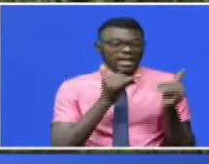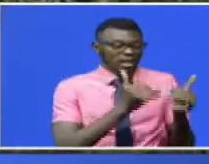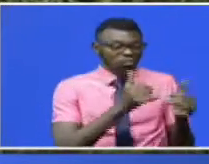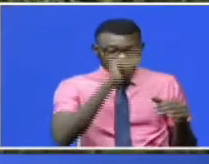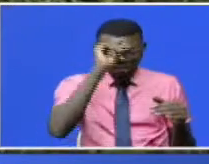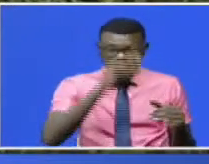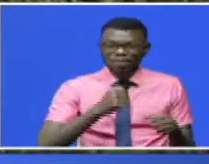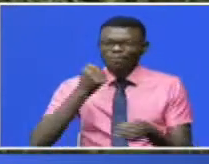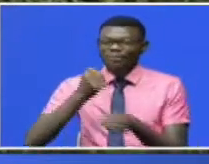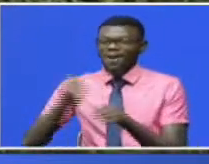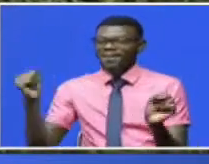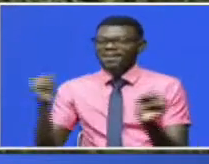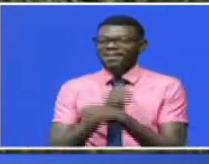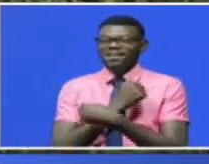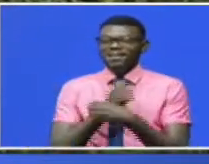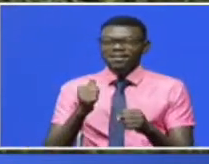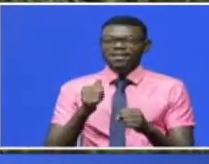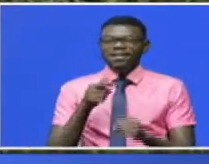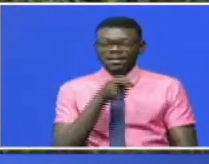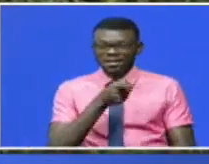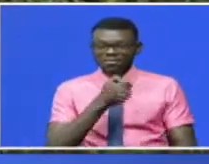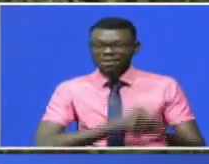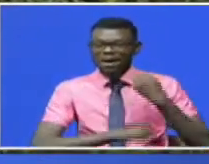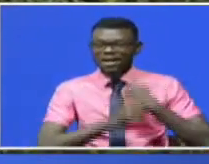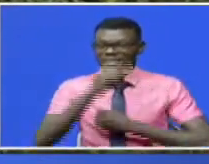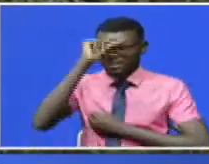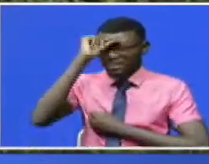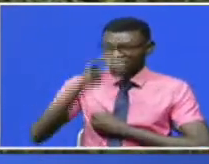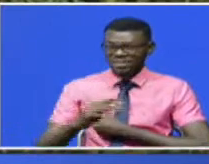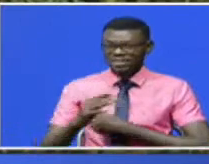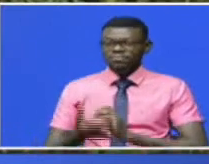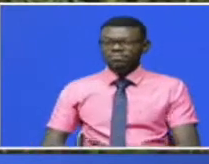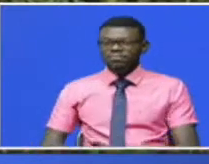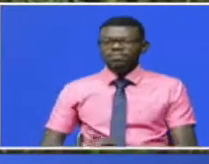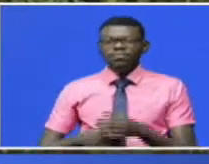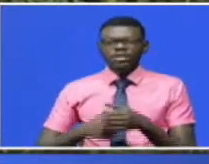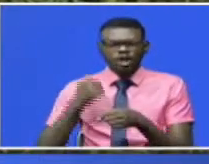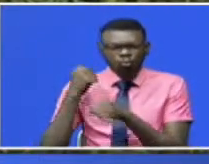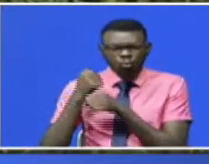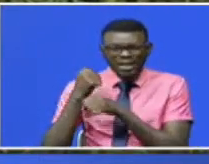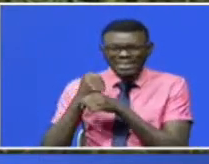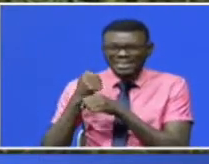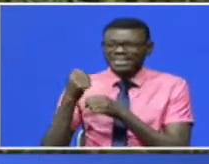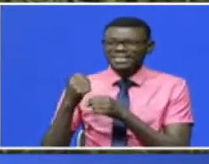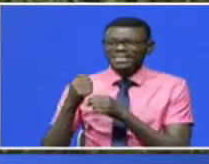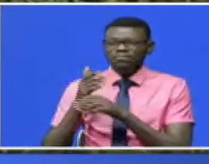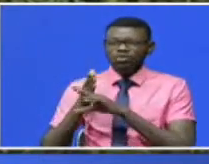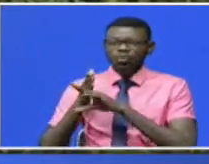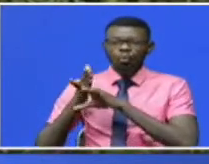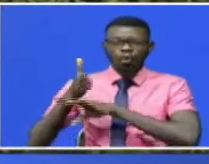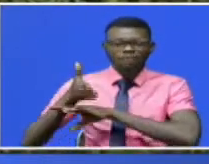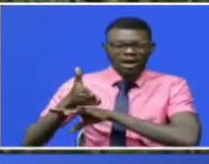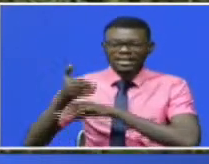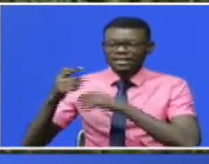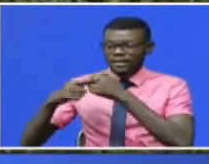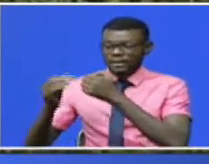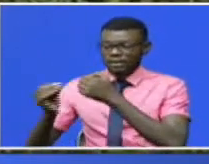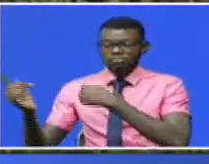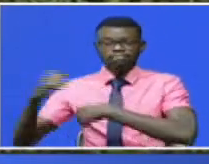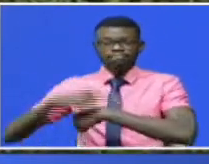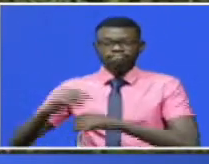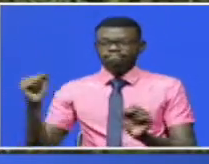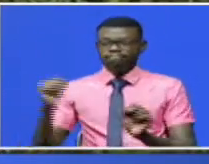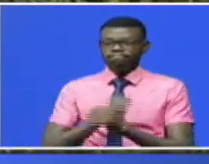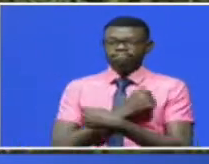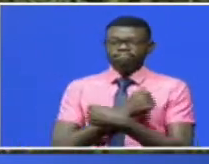clearly that the acting governor cannot do anything that crosses the threshold of 60 days. He cannot do that because his